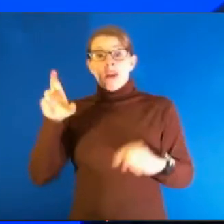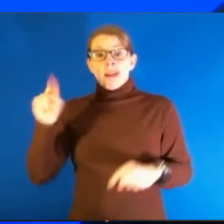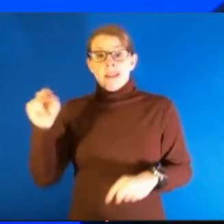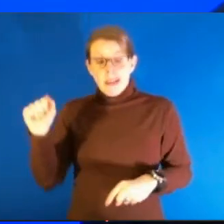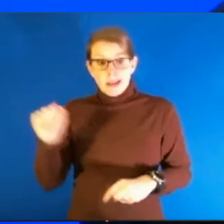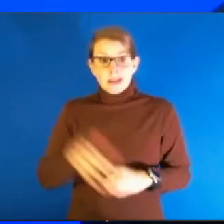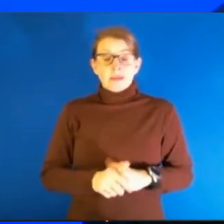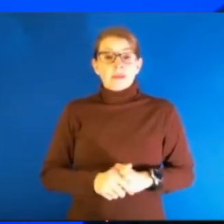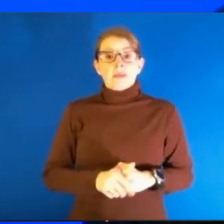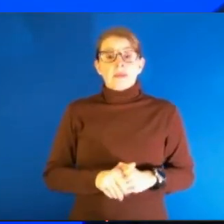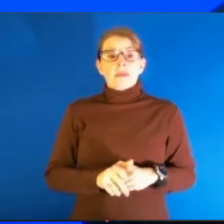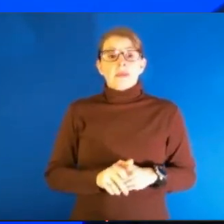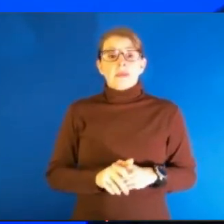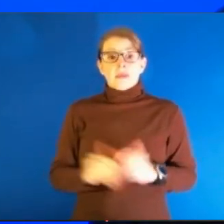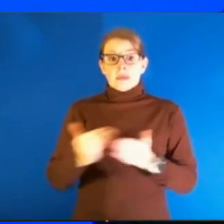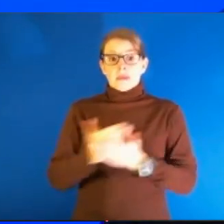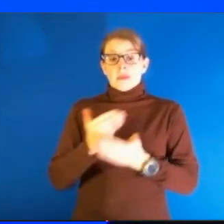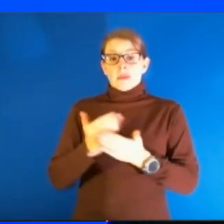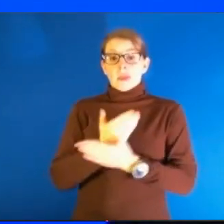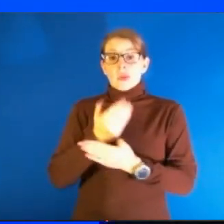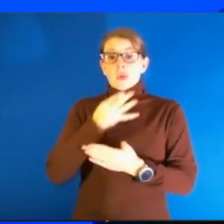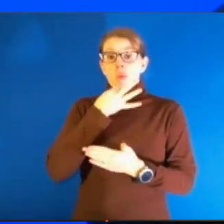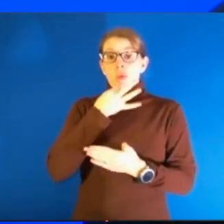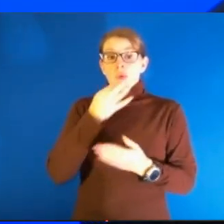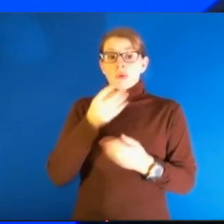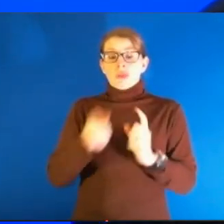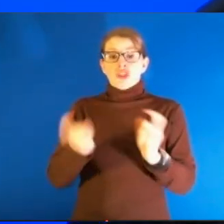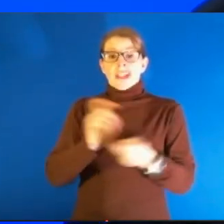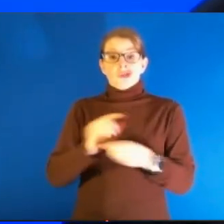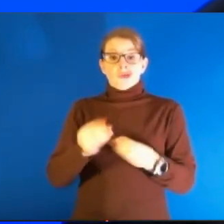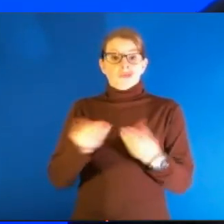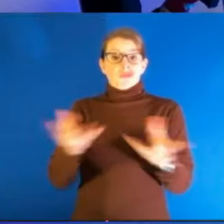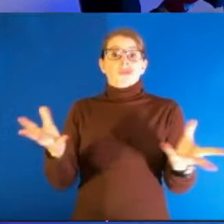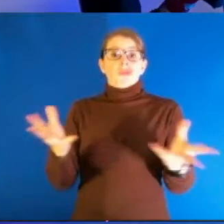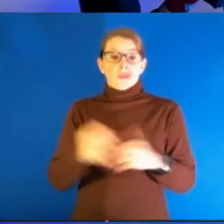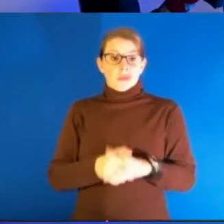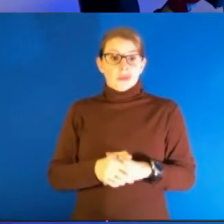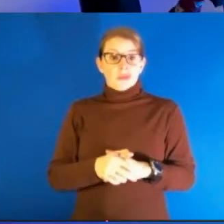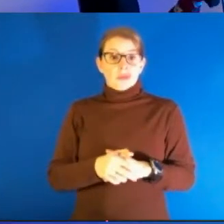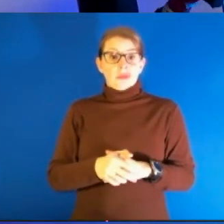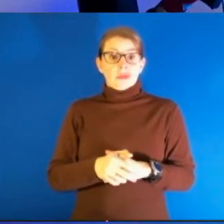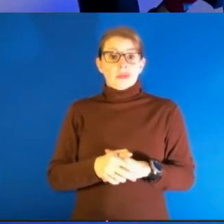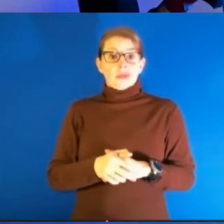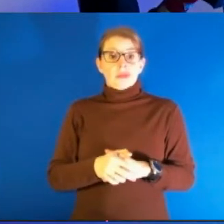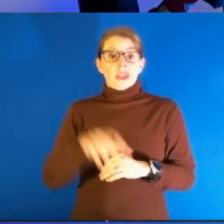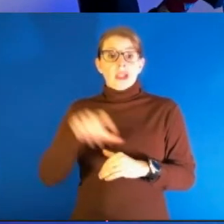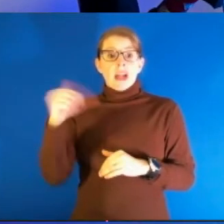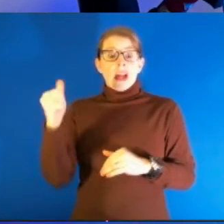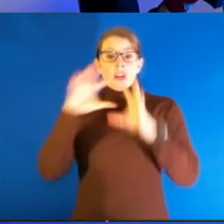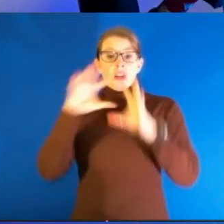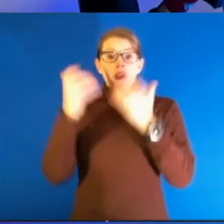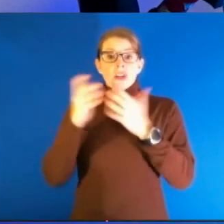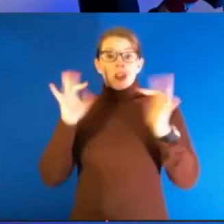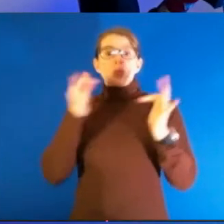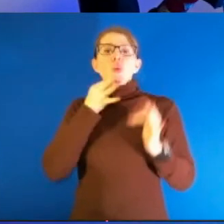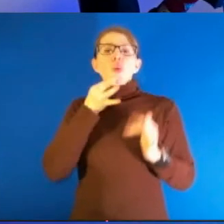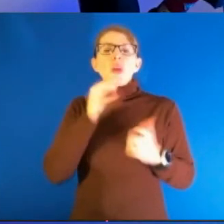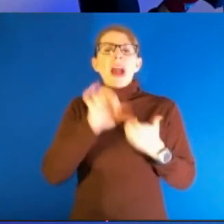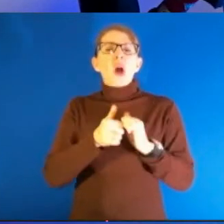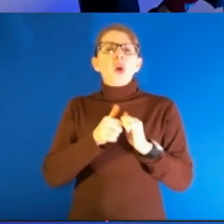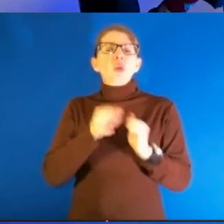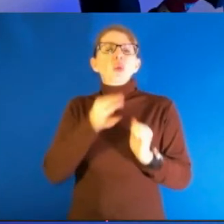looking for pretty soon to come out that's different. So maybe that'll be more comfortable for I know, some another folks. crystal ball moment. Yep. How you say soon, how soon is